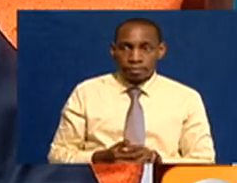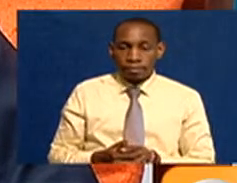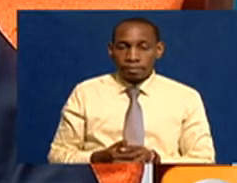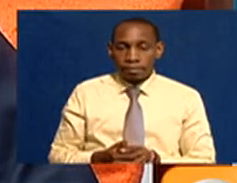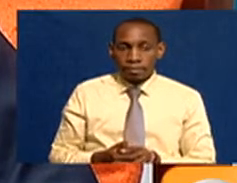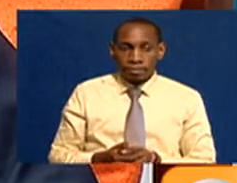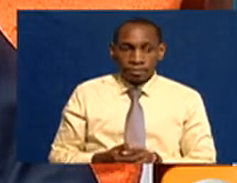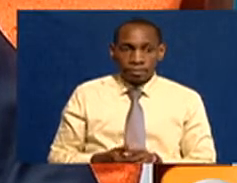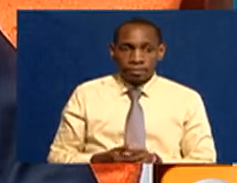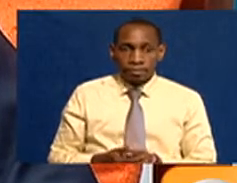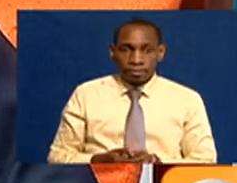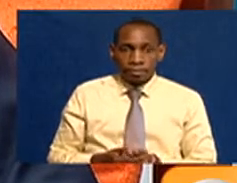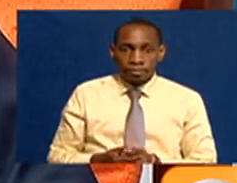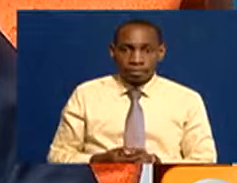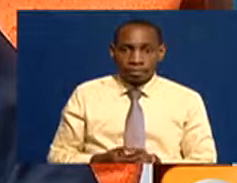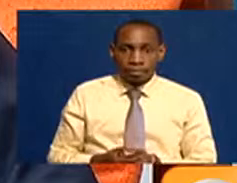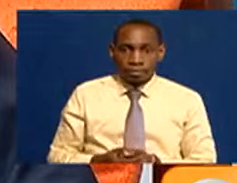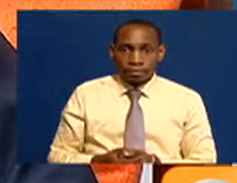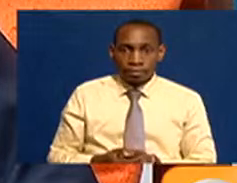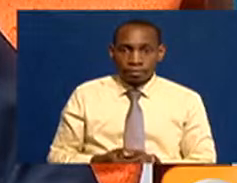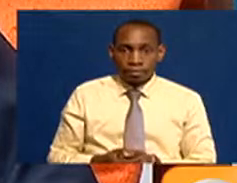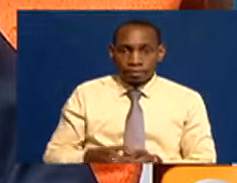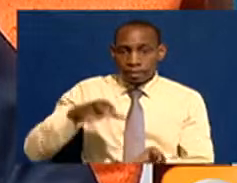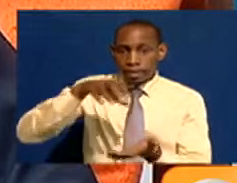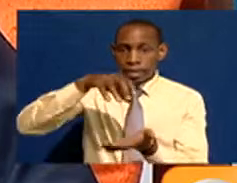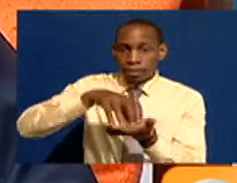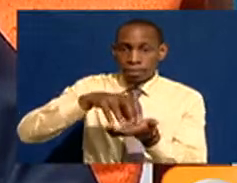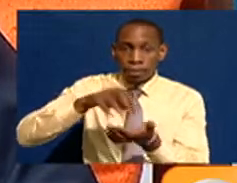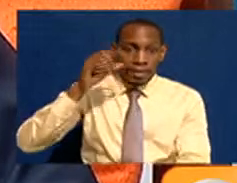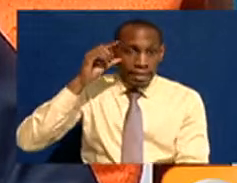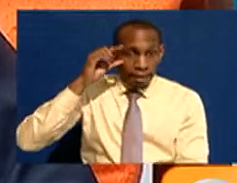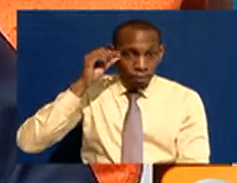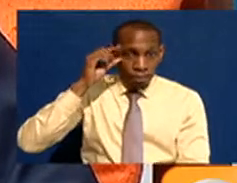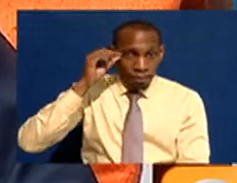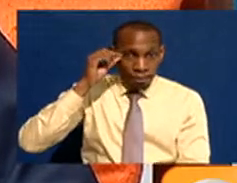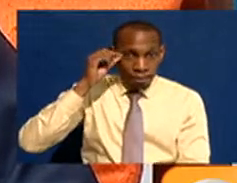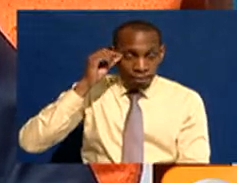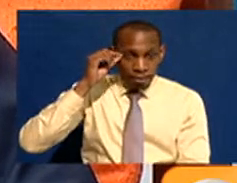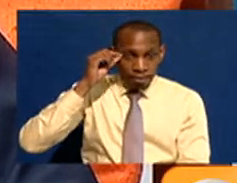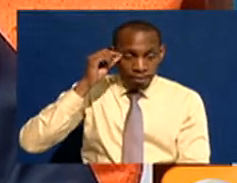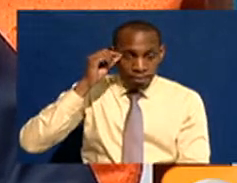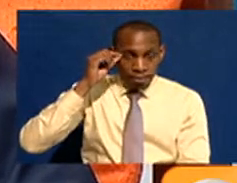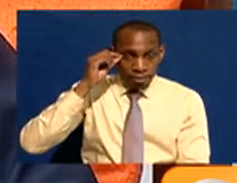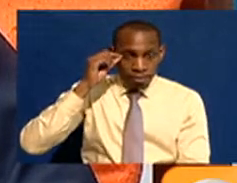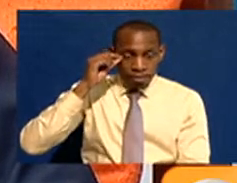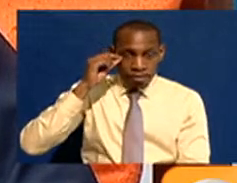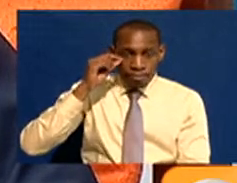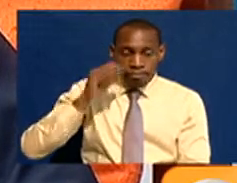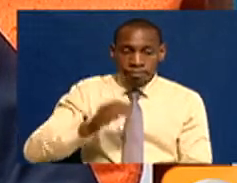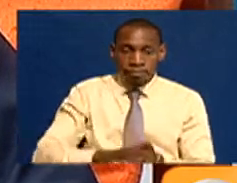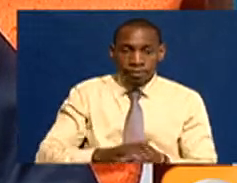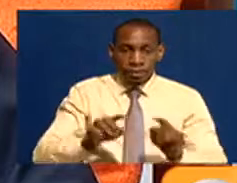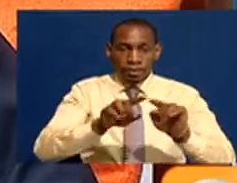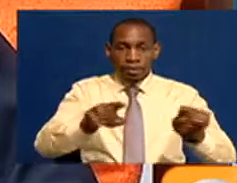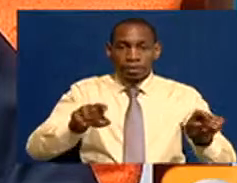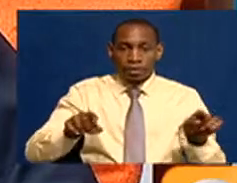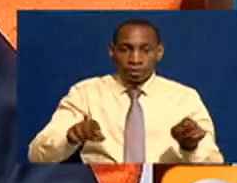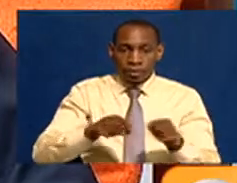misunderstood it online. The port of Mombasa container terminal 2,